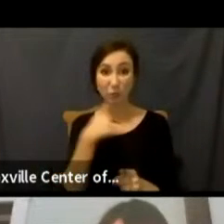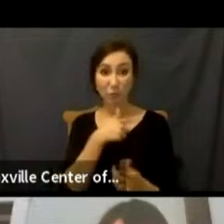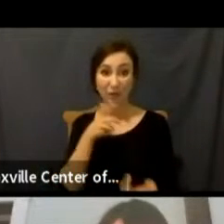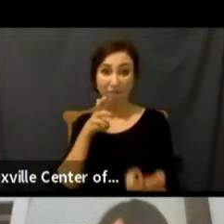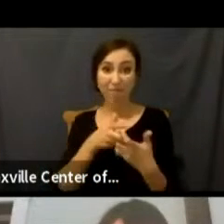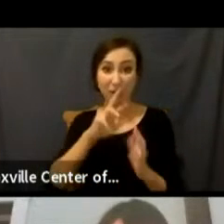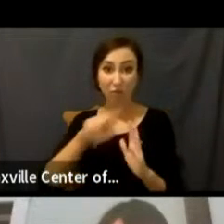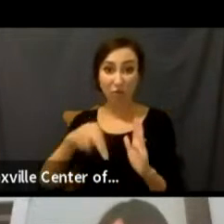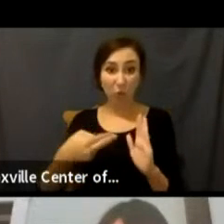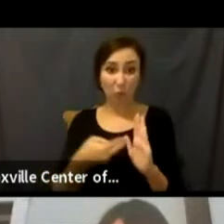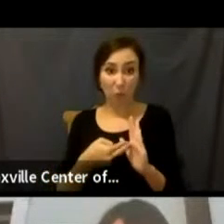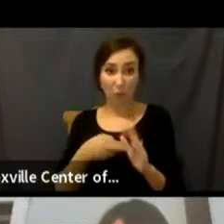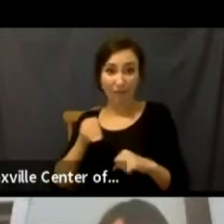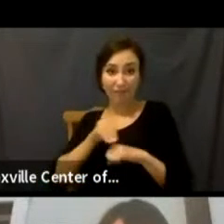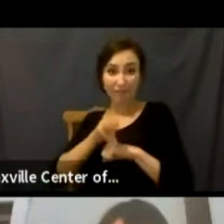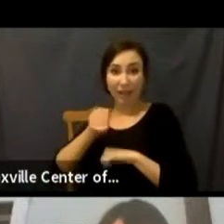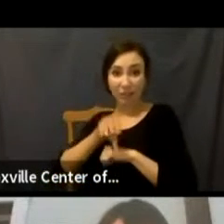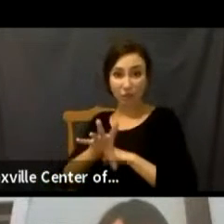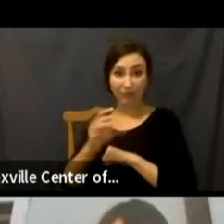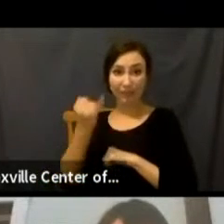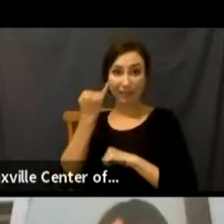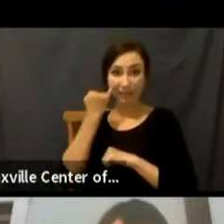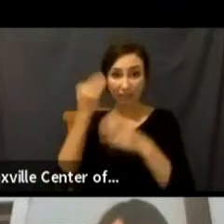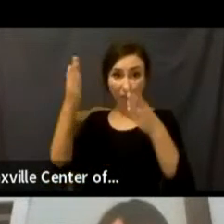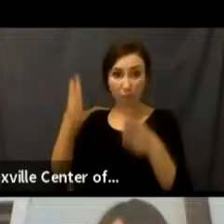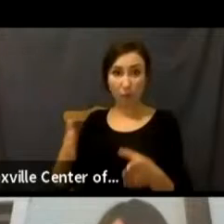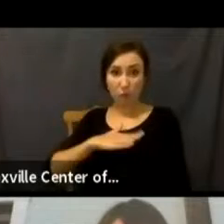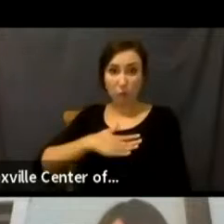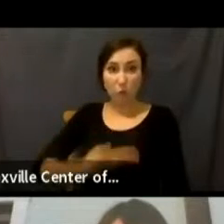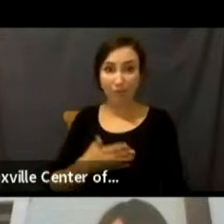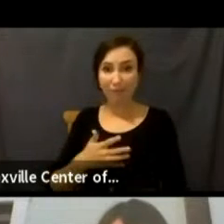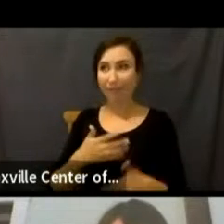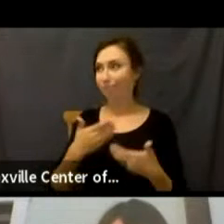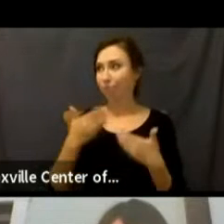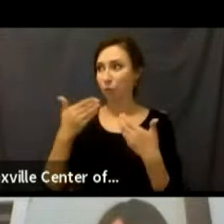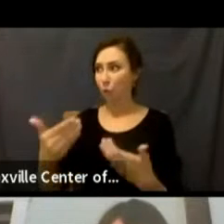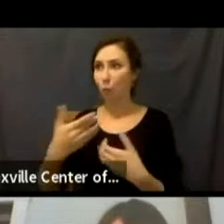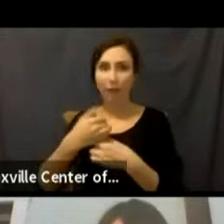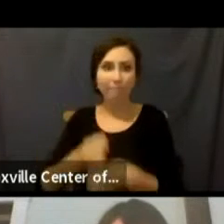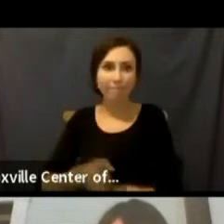advisory, as long as somebody is willing to make the hard decisions